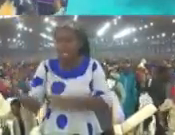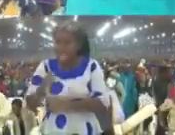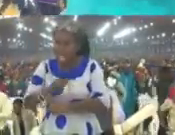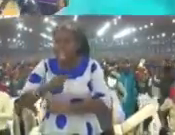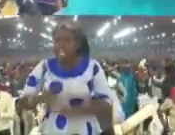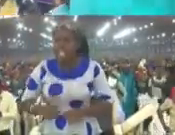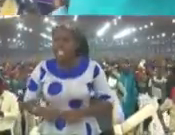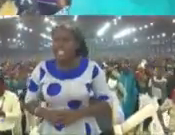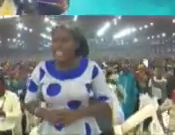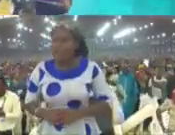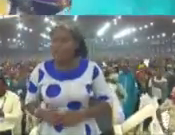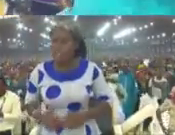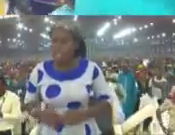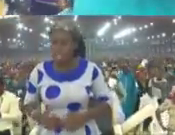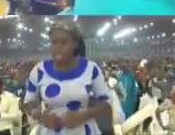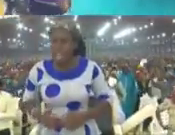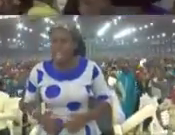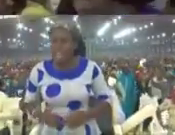Let my sunrise.